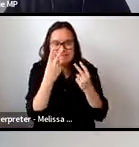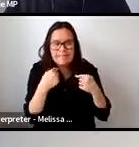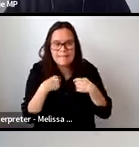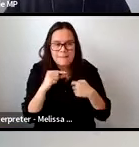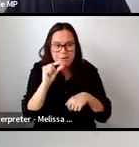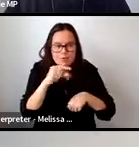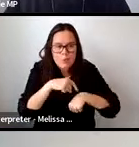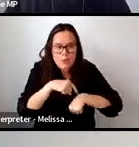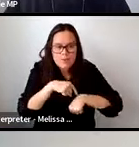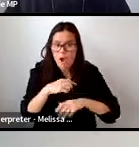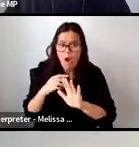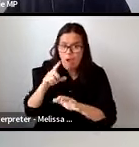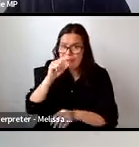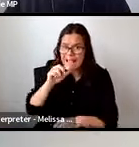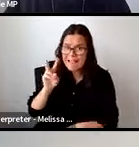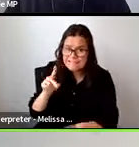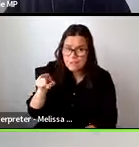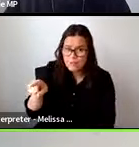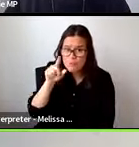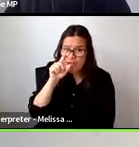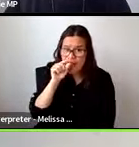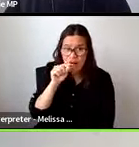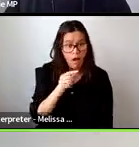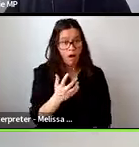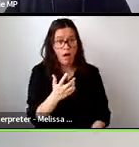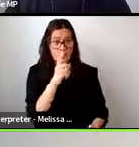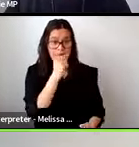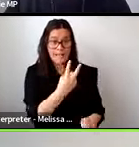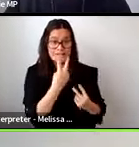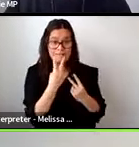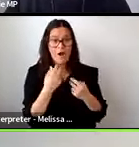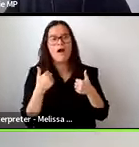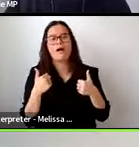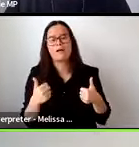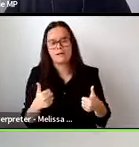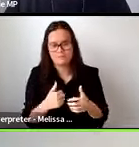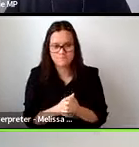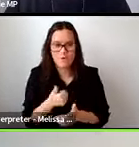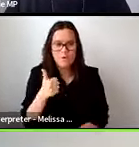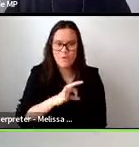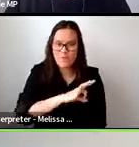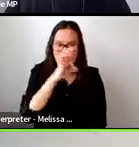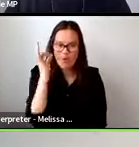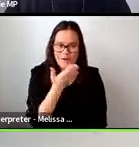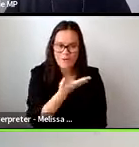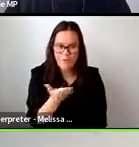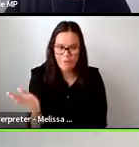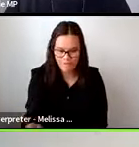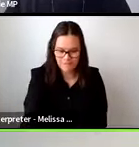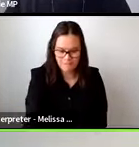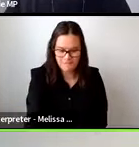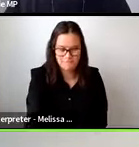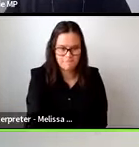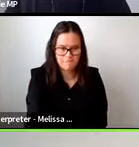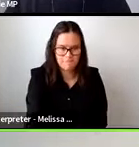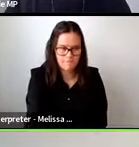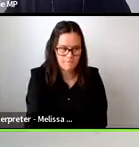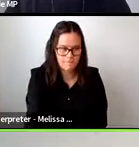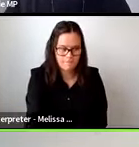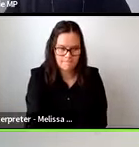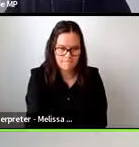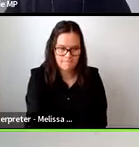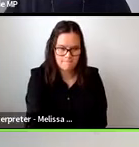can see you, Margaret. Oh, fine, thank you. Good morning to you all. Now, read